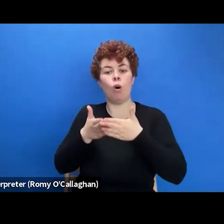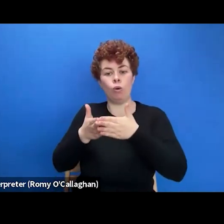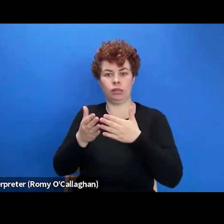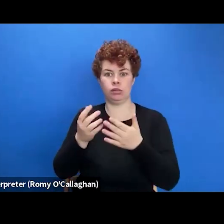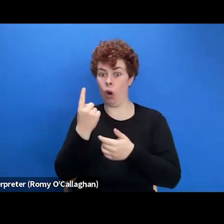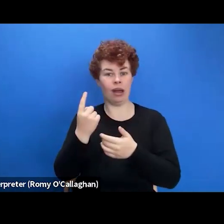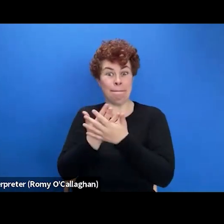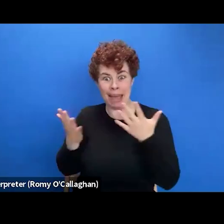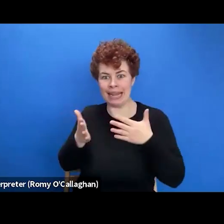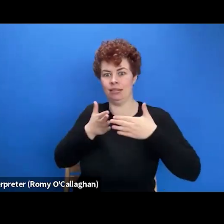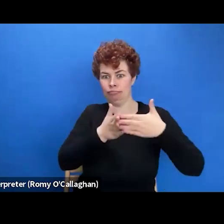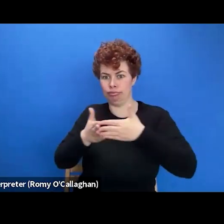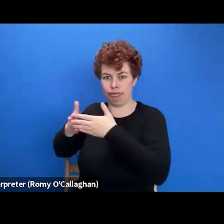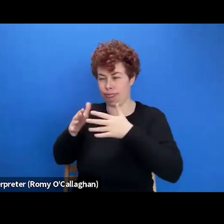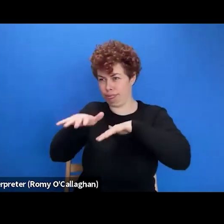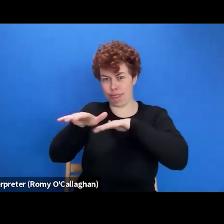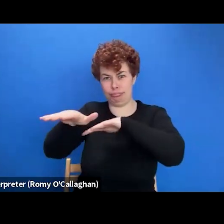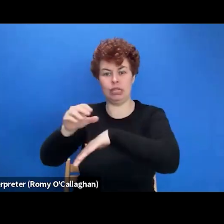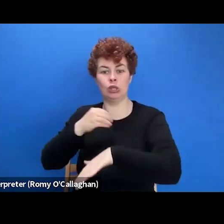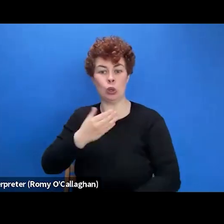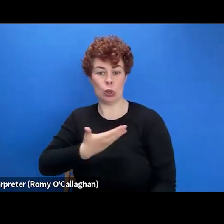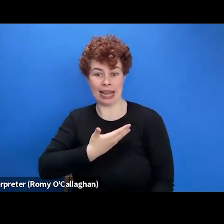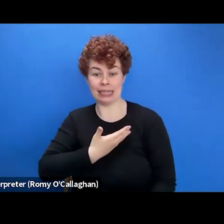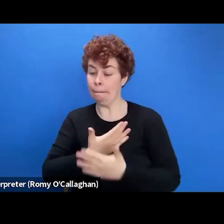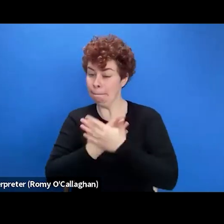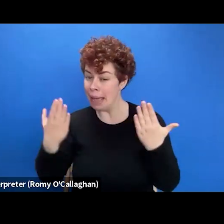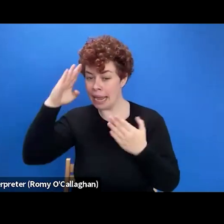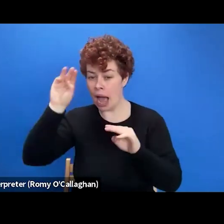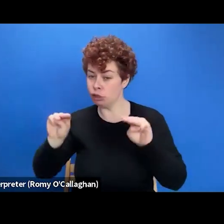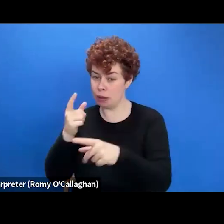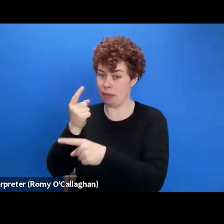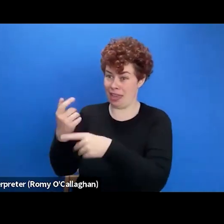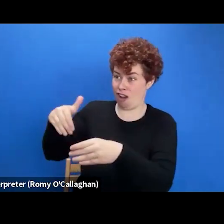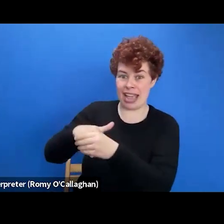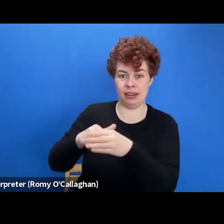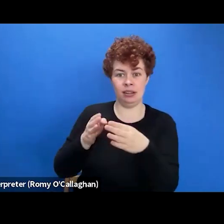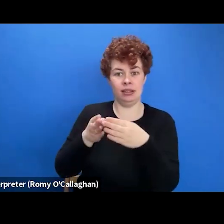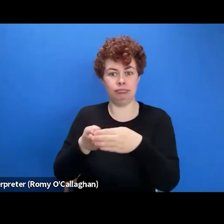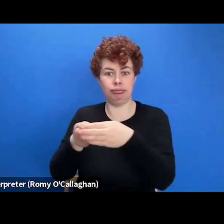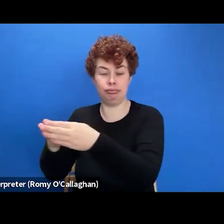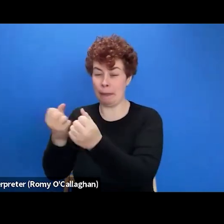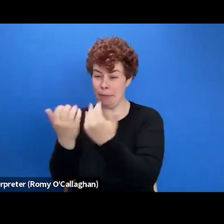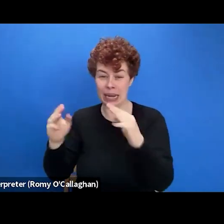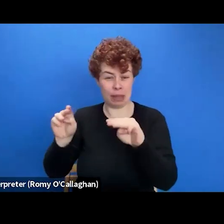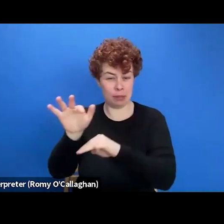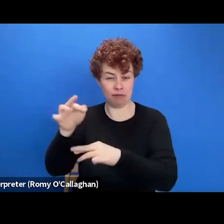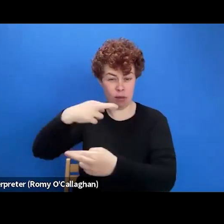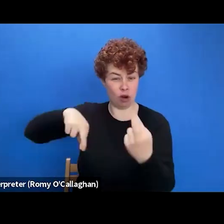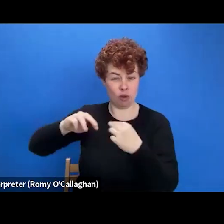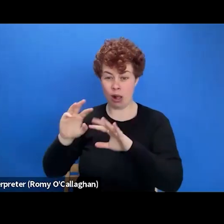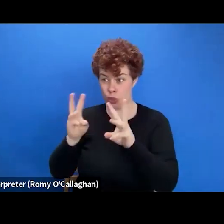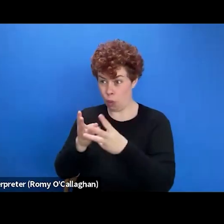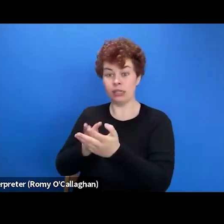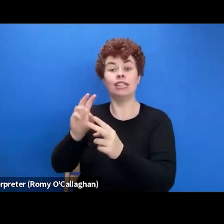to Gaza. It has many, many Irish people involved, and indeed many people from around the world. And it's to try and break